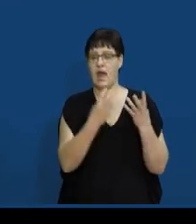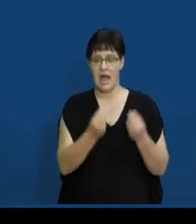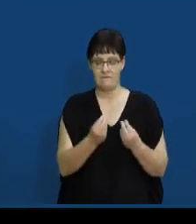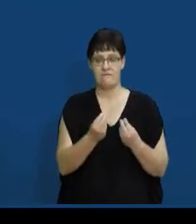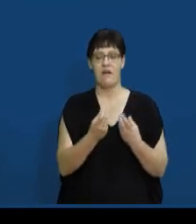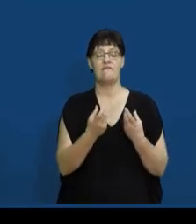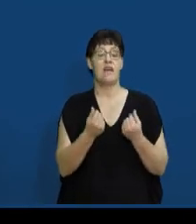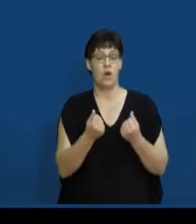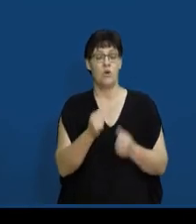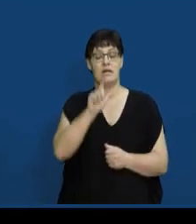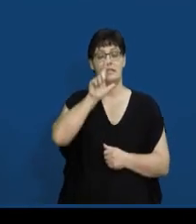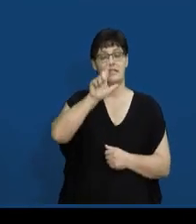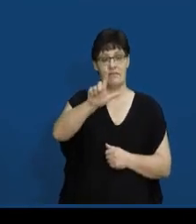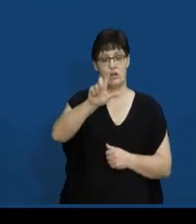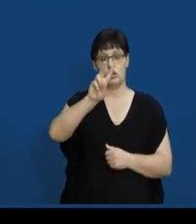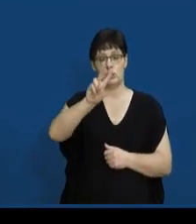at